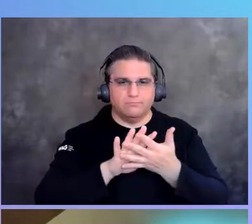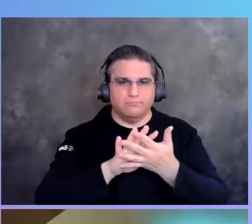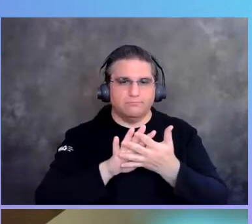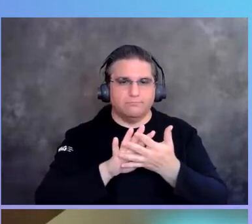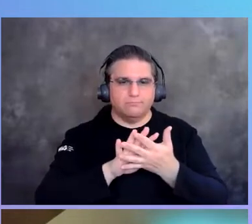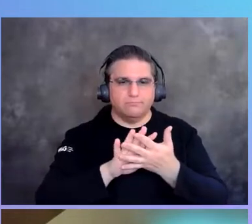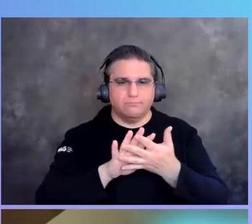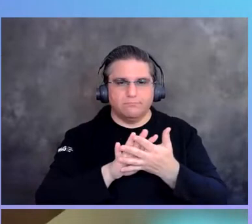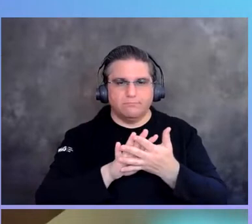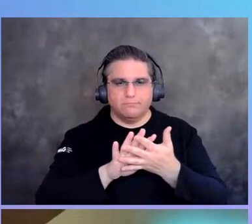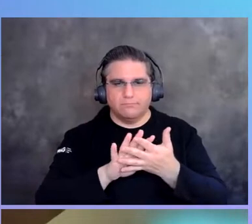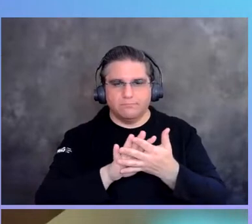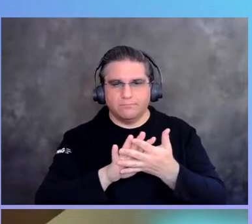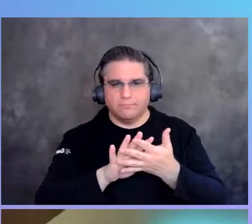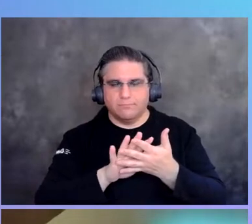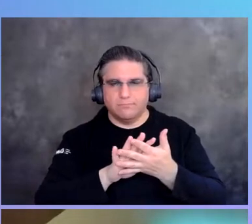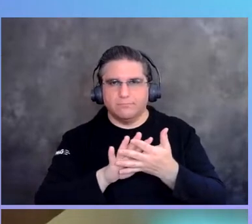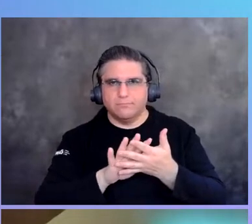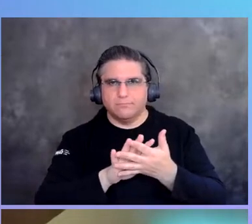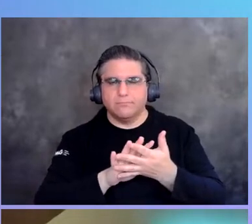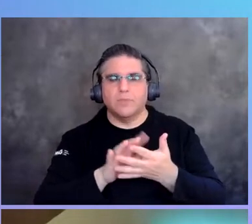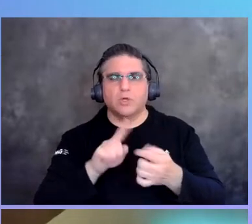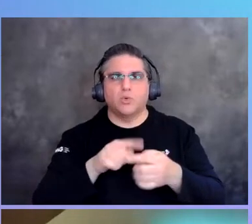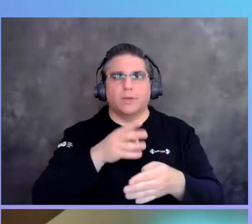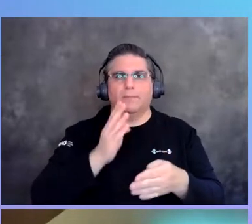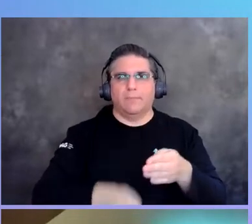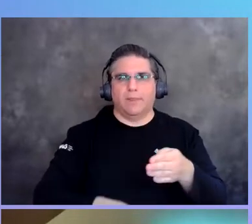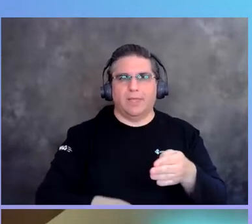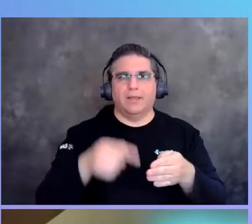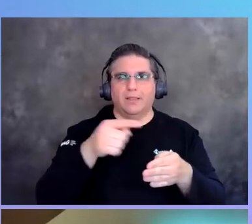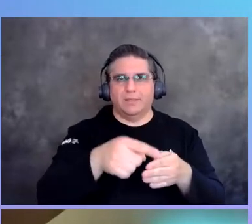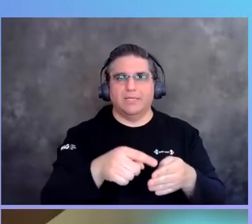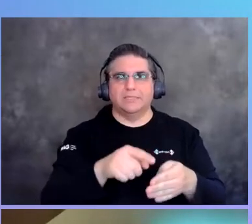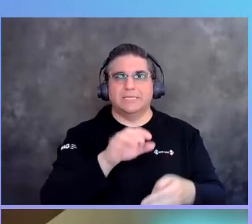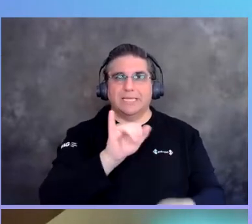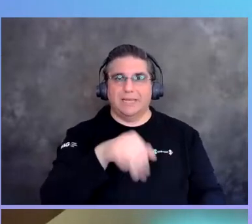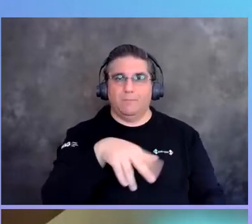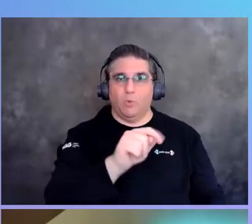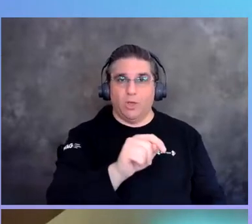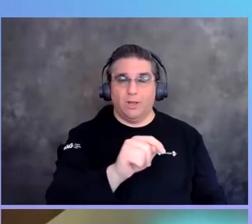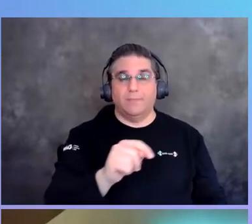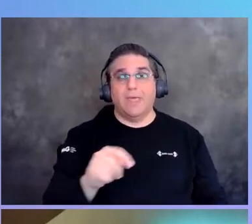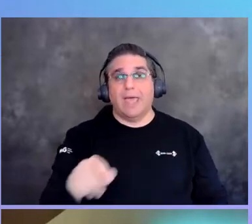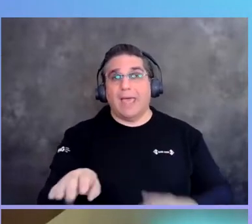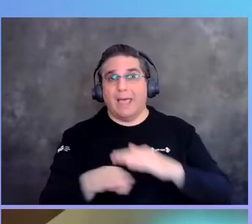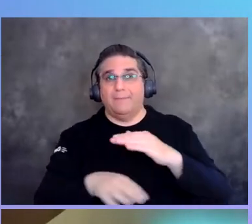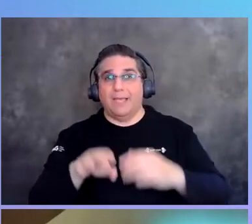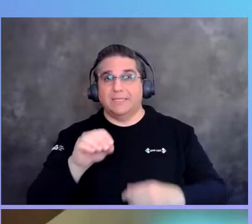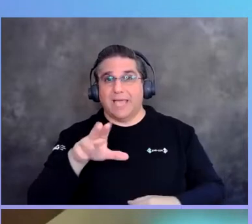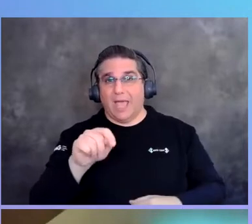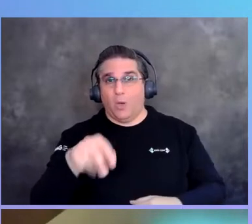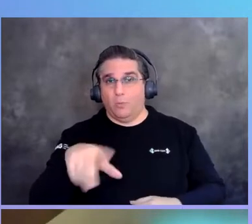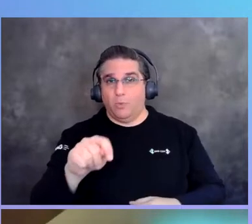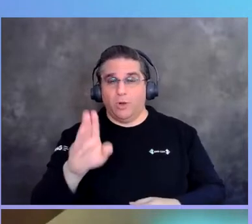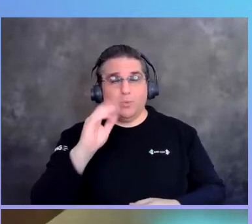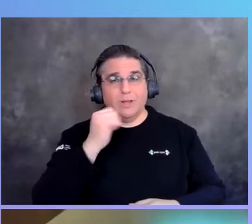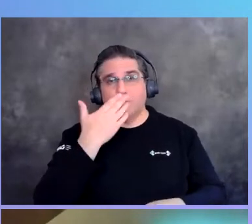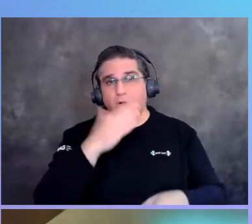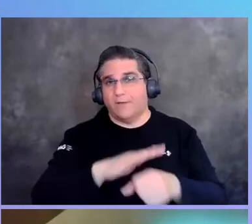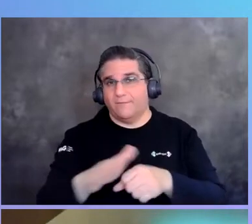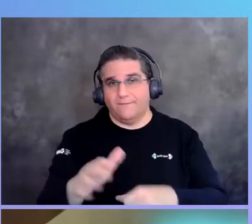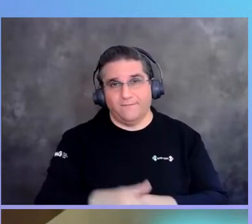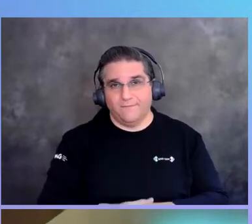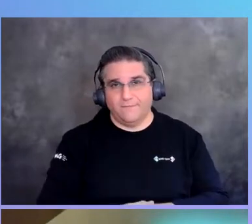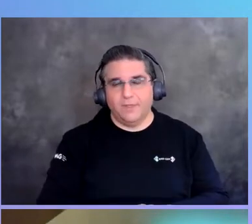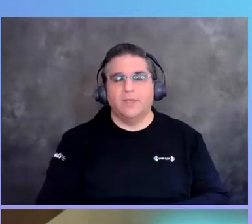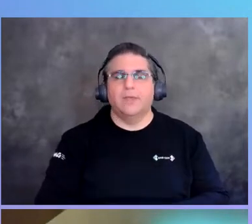to complete a particular input. The base output from the models is just not going to cut it. But there